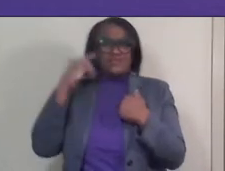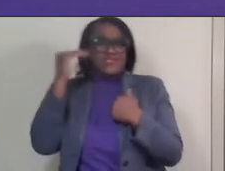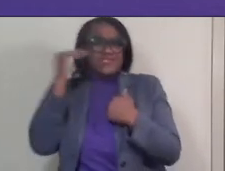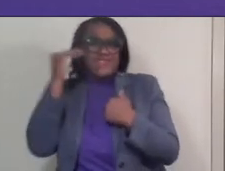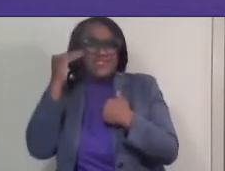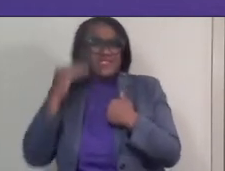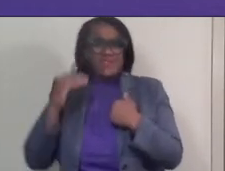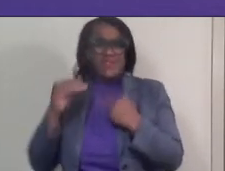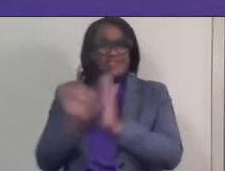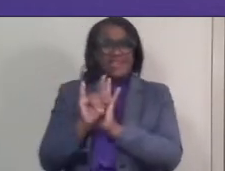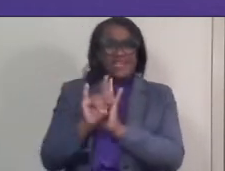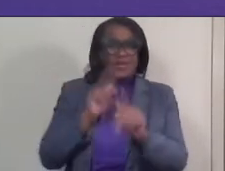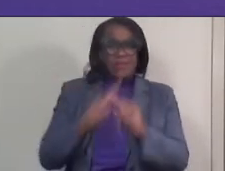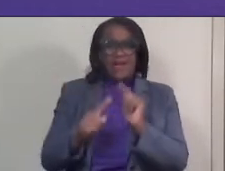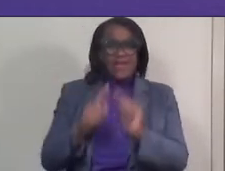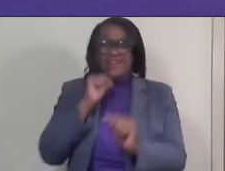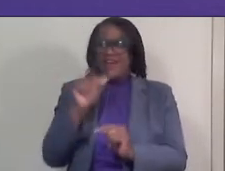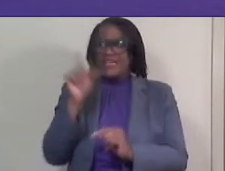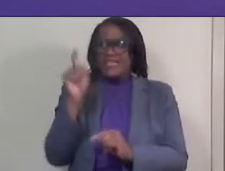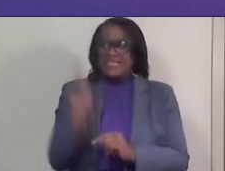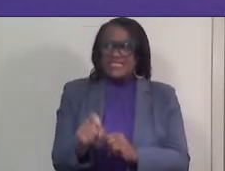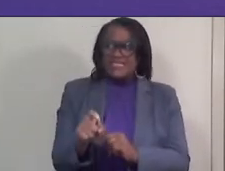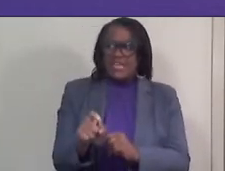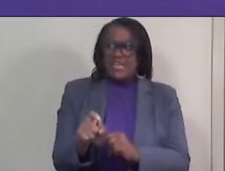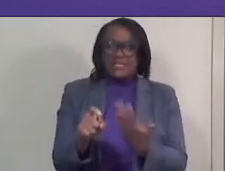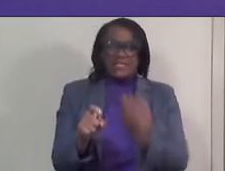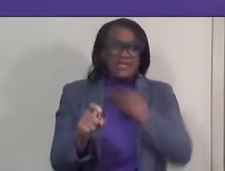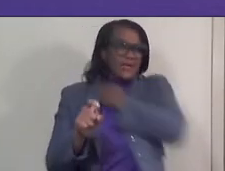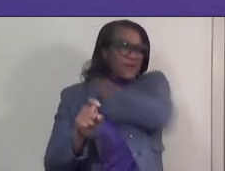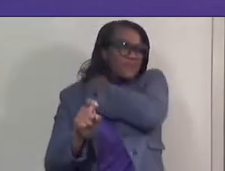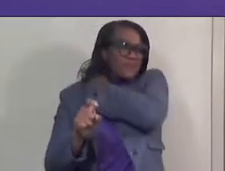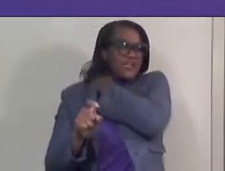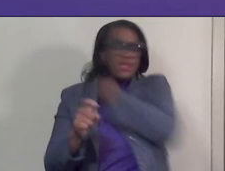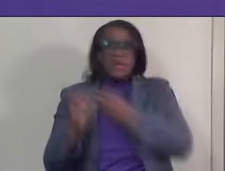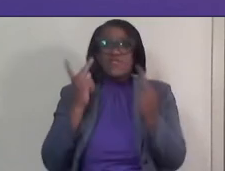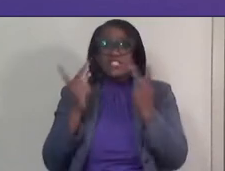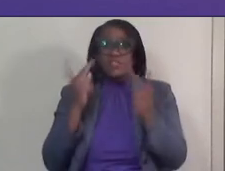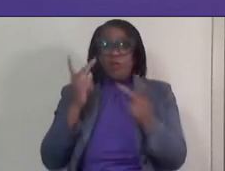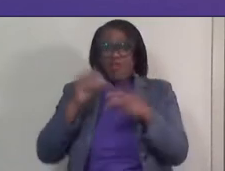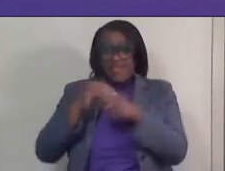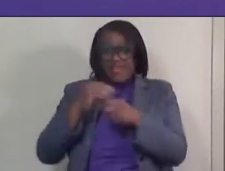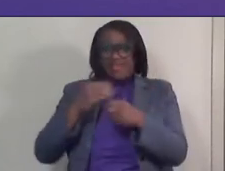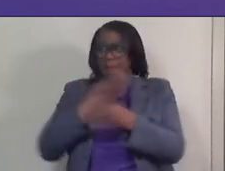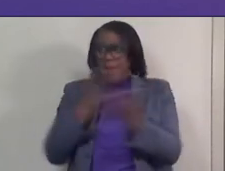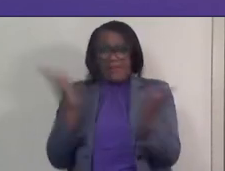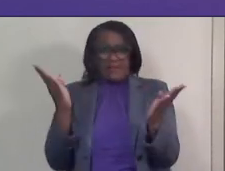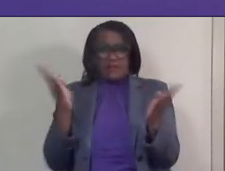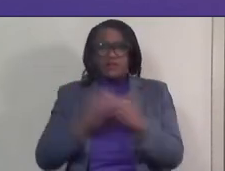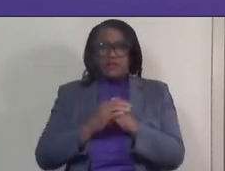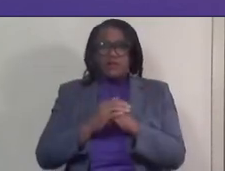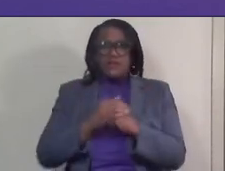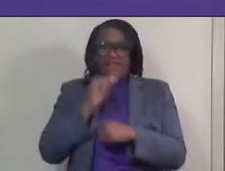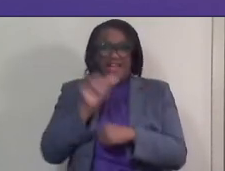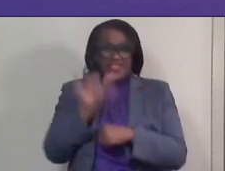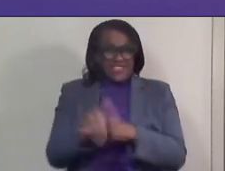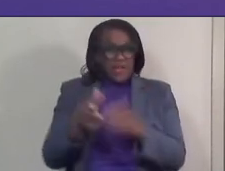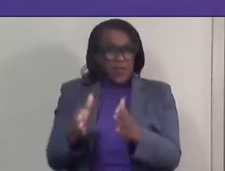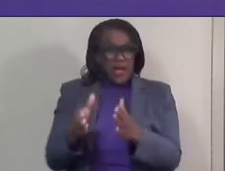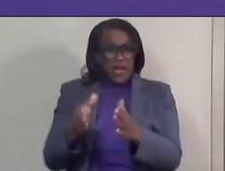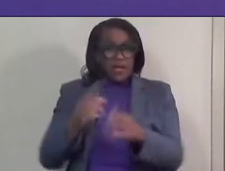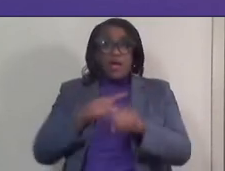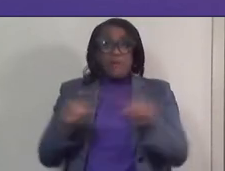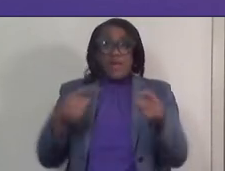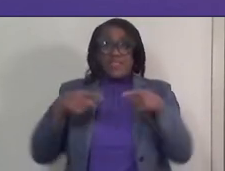but that were not necessarily visible in the public sphere in quite the same way. So the Alliance